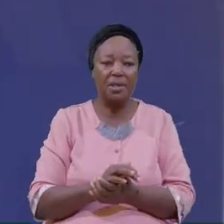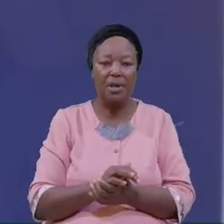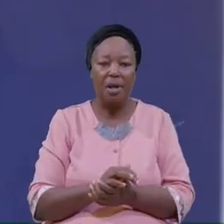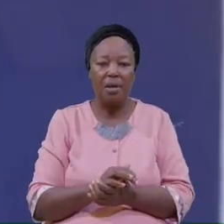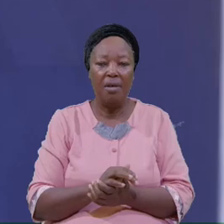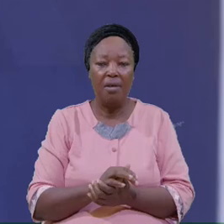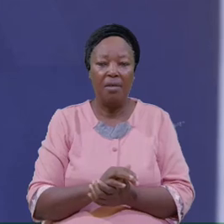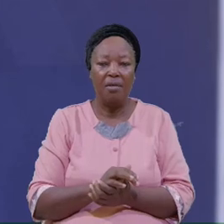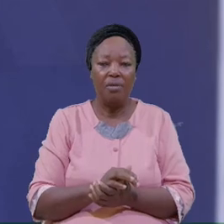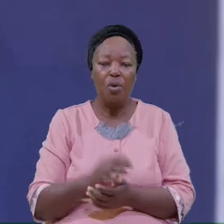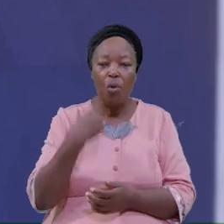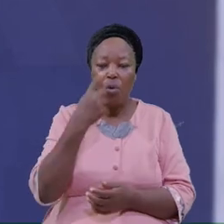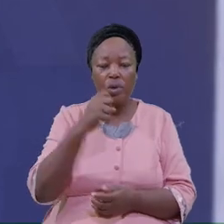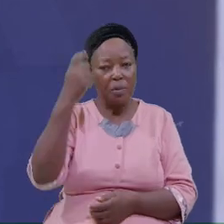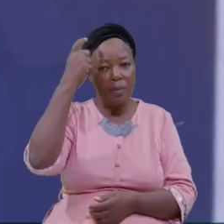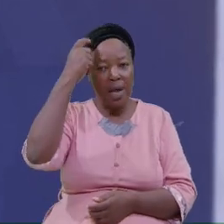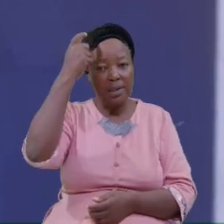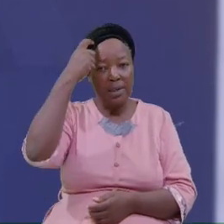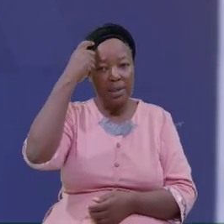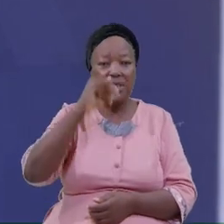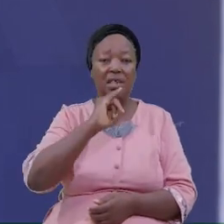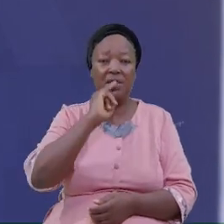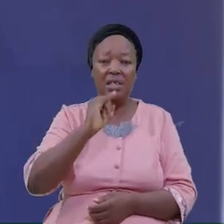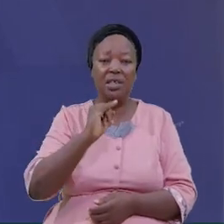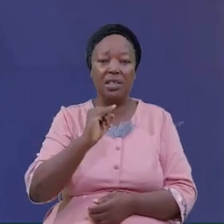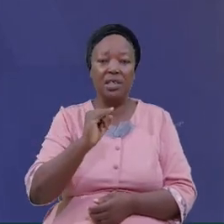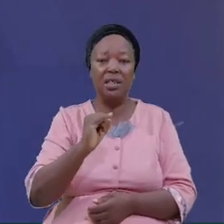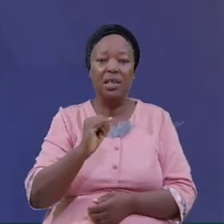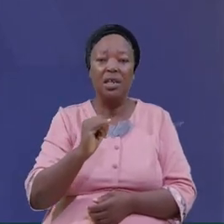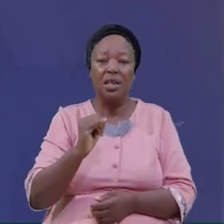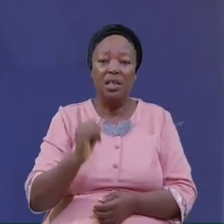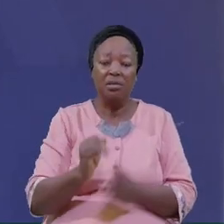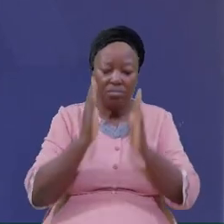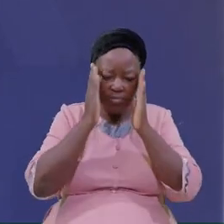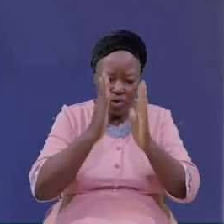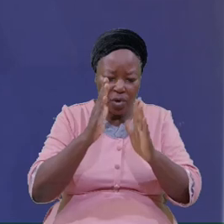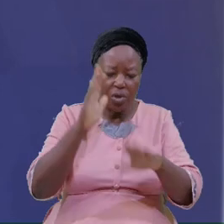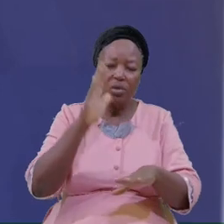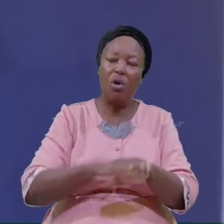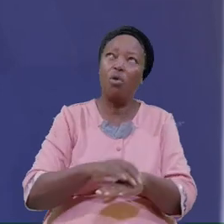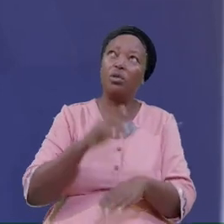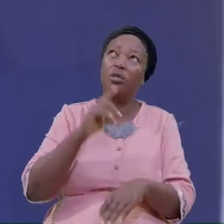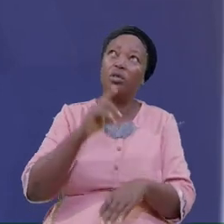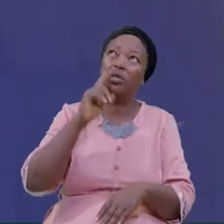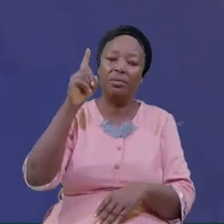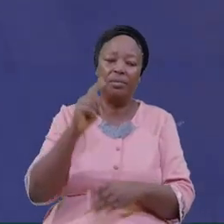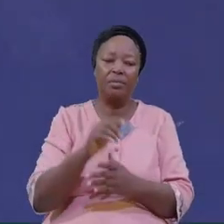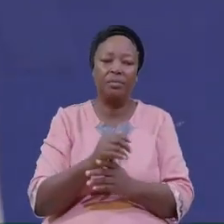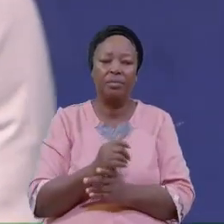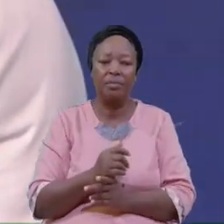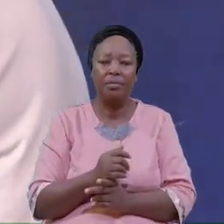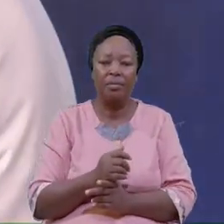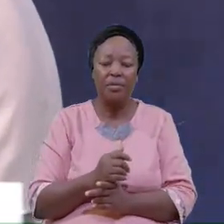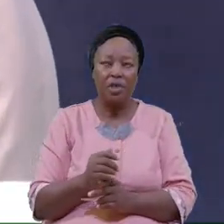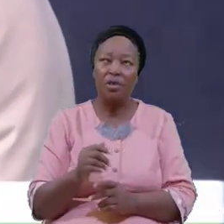whose mind is stayed on thee. Et dis-tu le garde dans la paix?